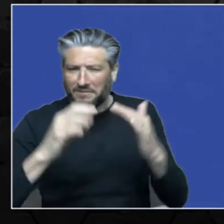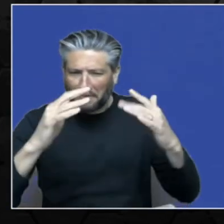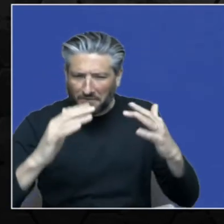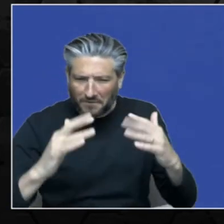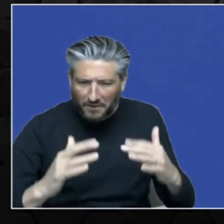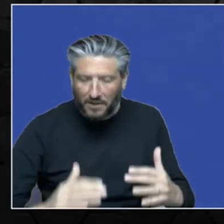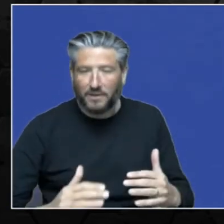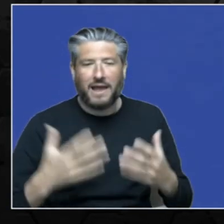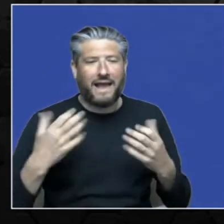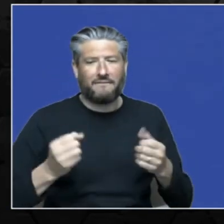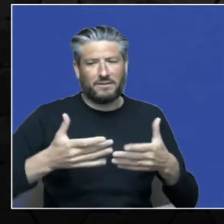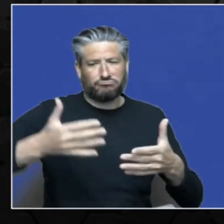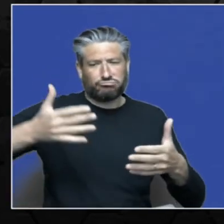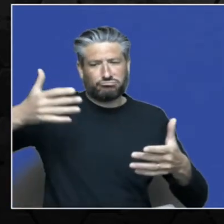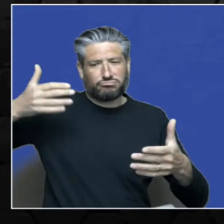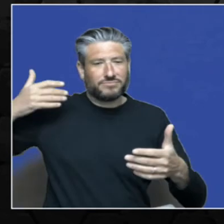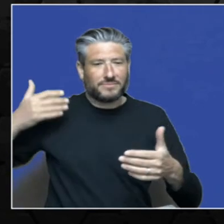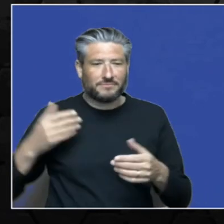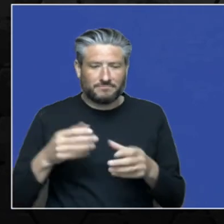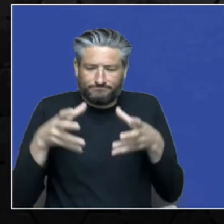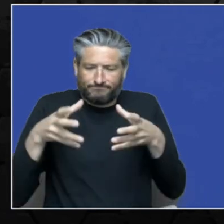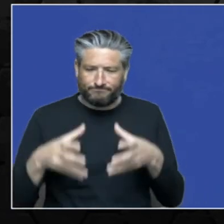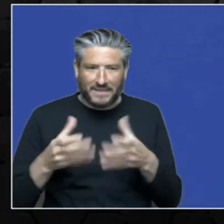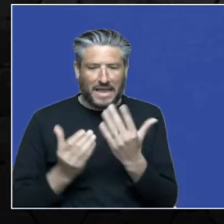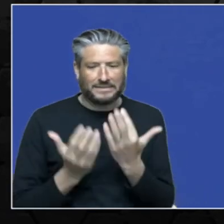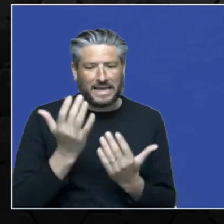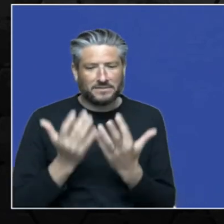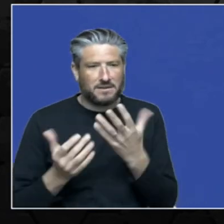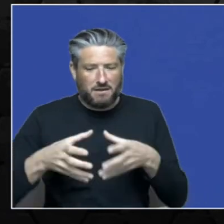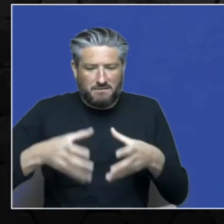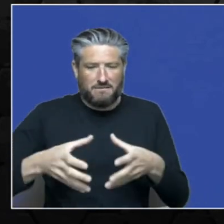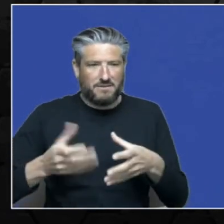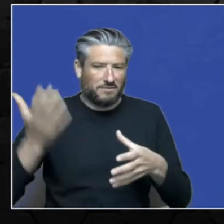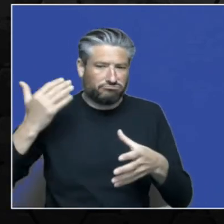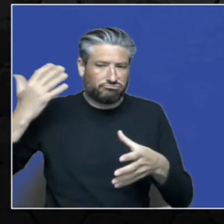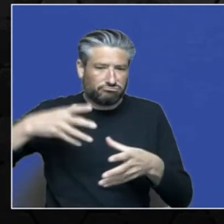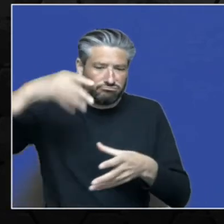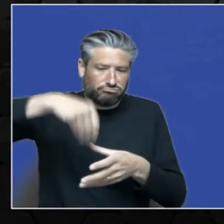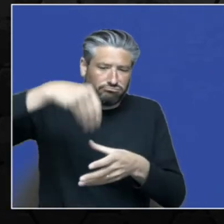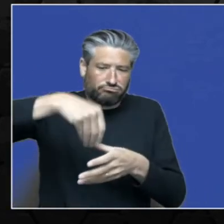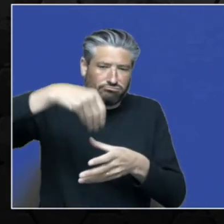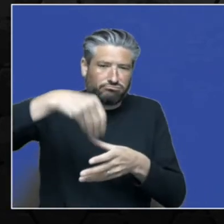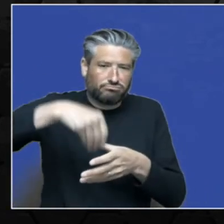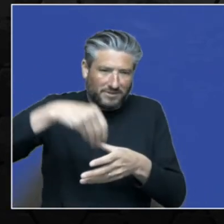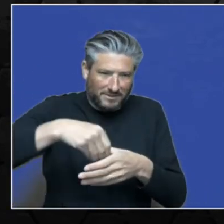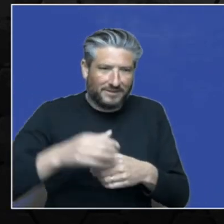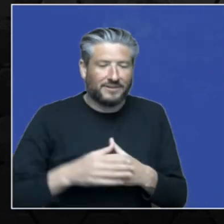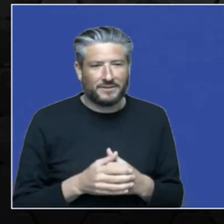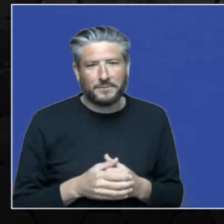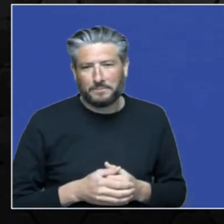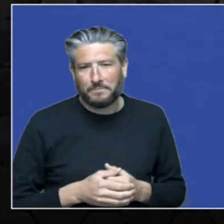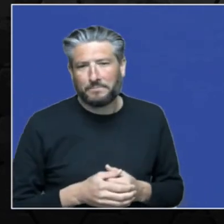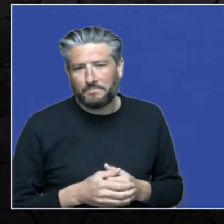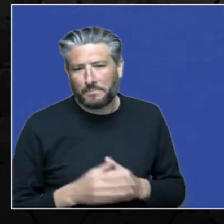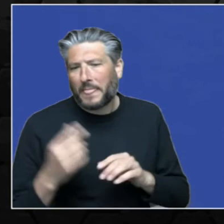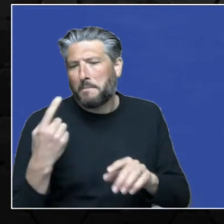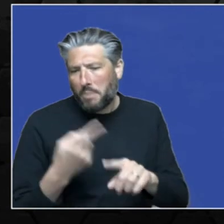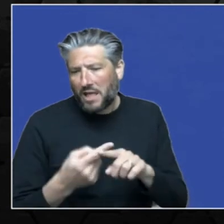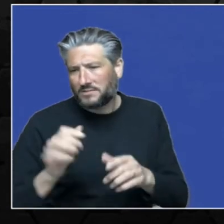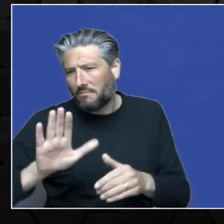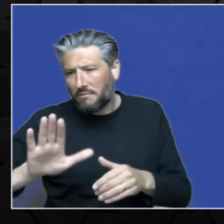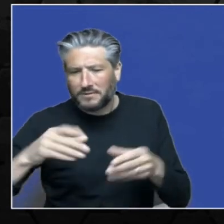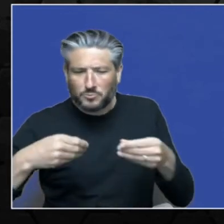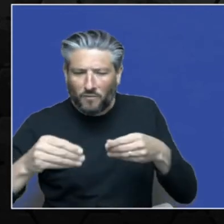Hindi data that it had and also the previous stop words and everything that it had, and it would give us the output of